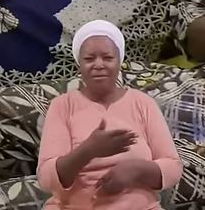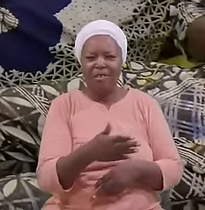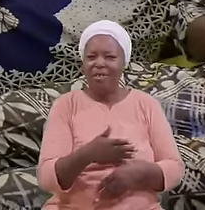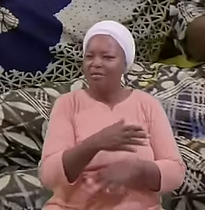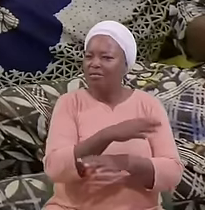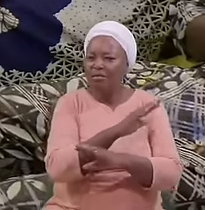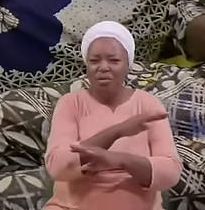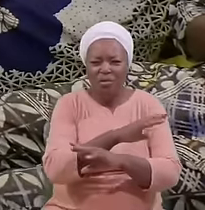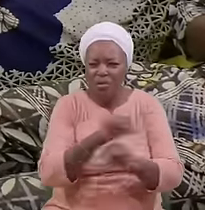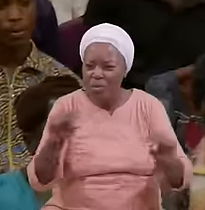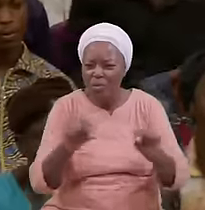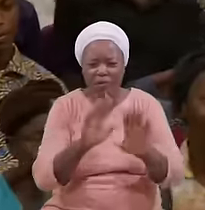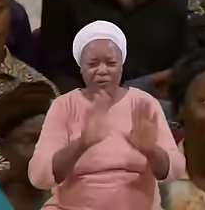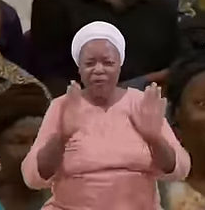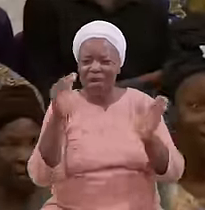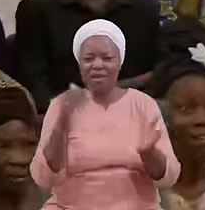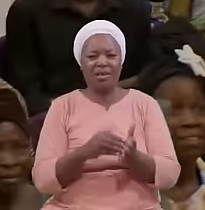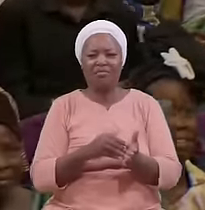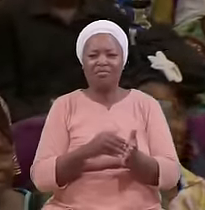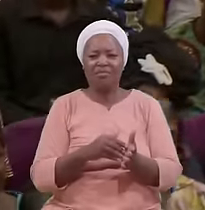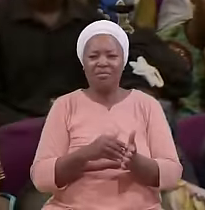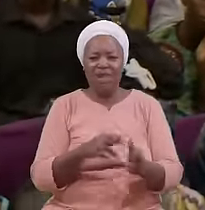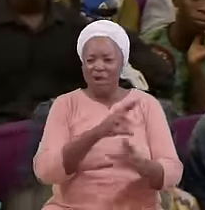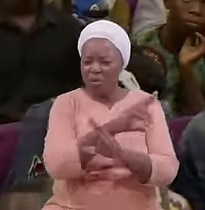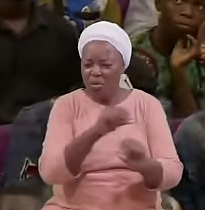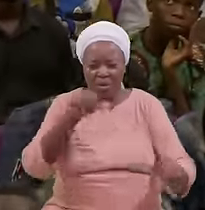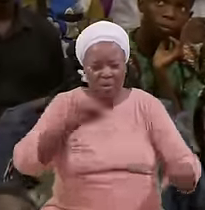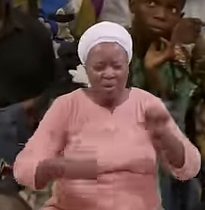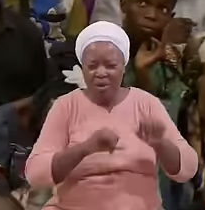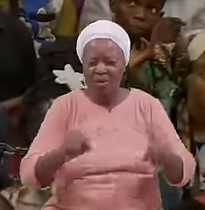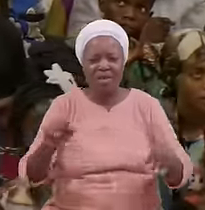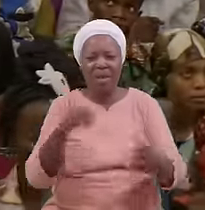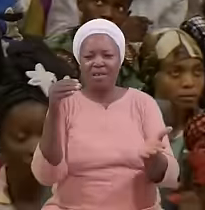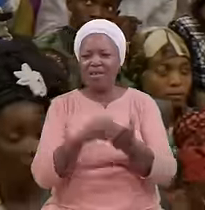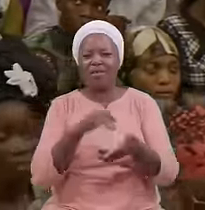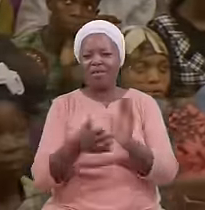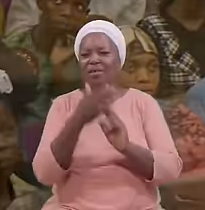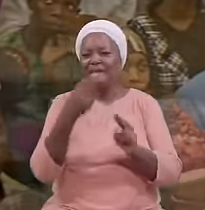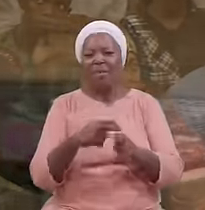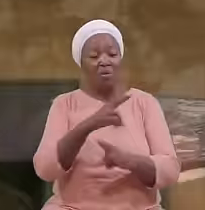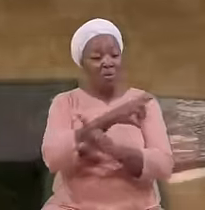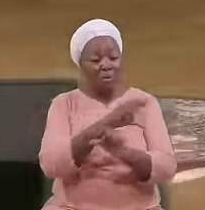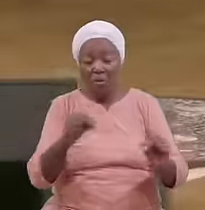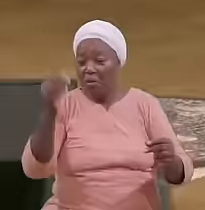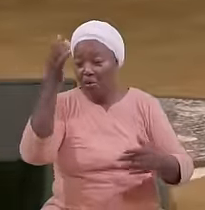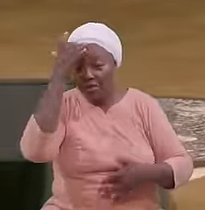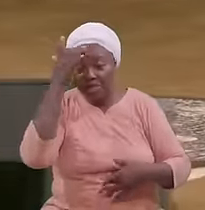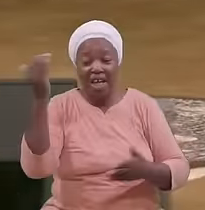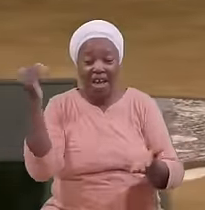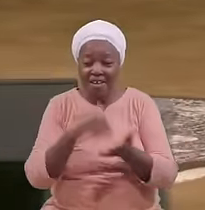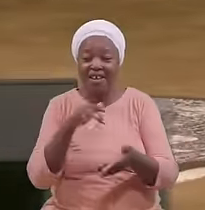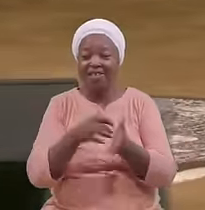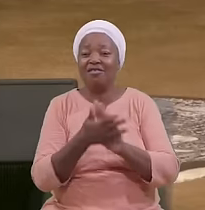No fretting again. No doubting again. No sickness